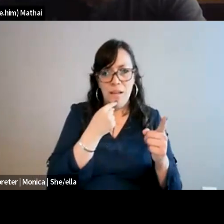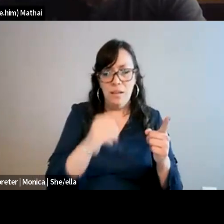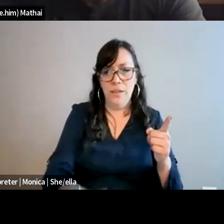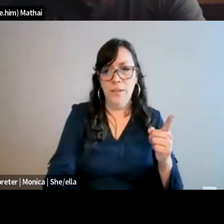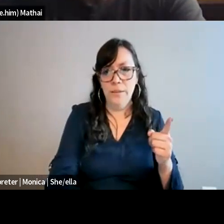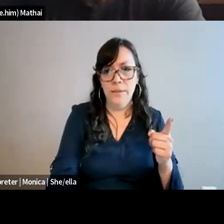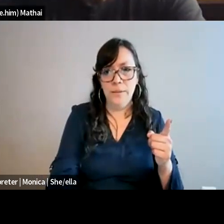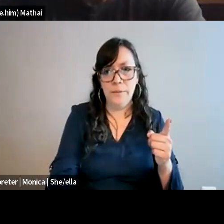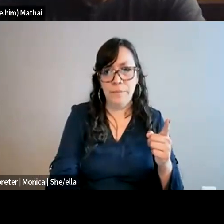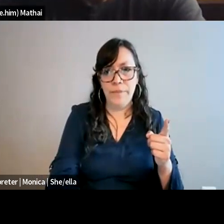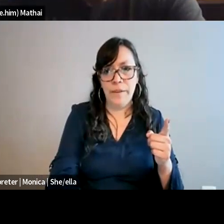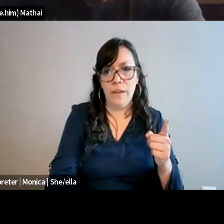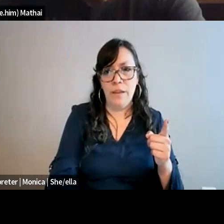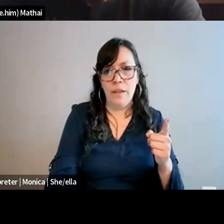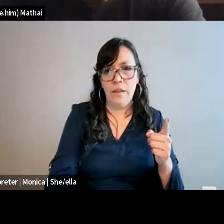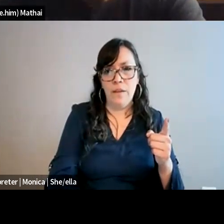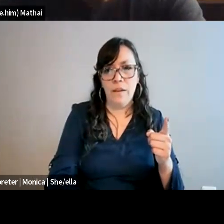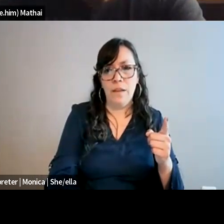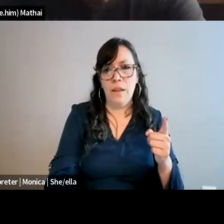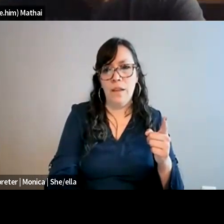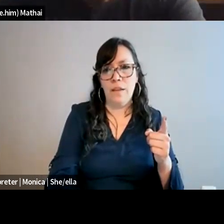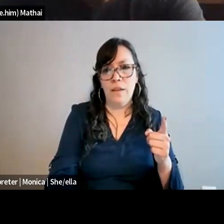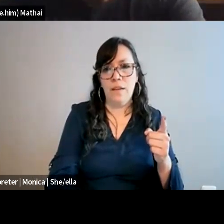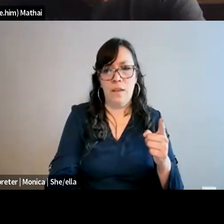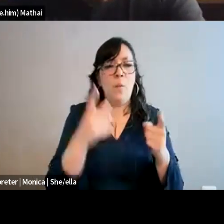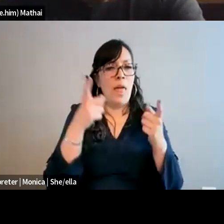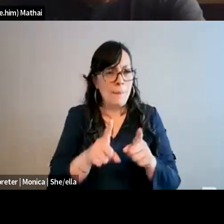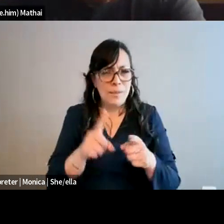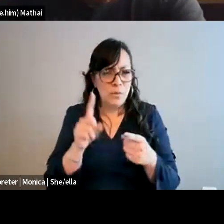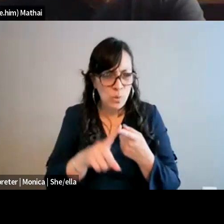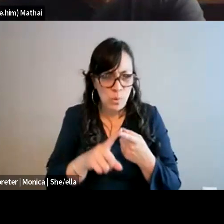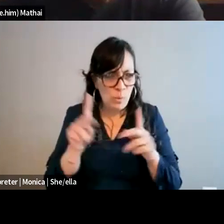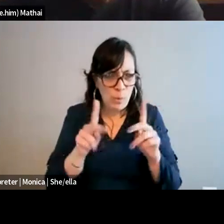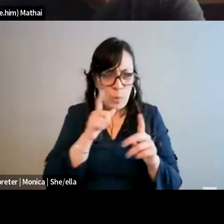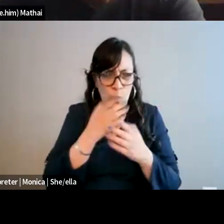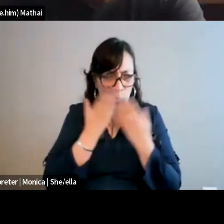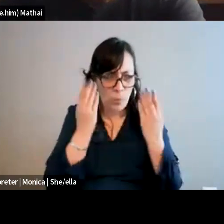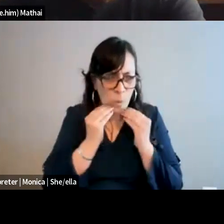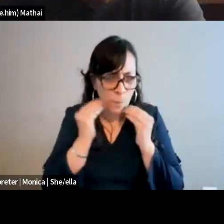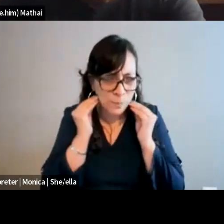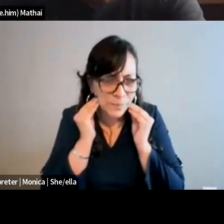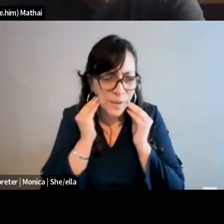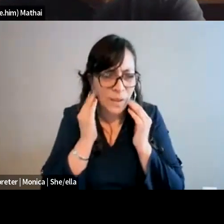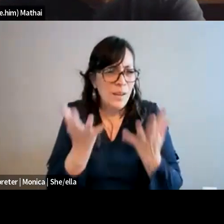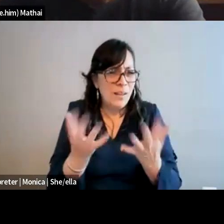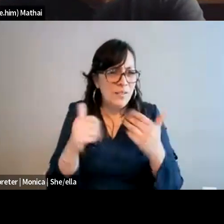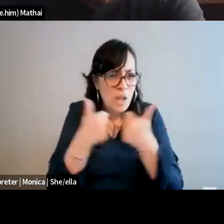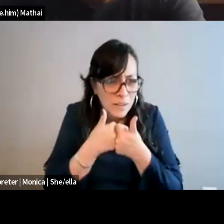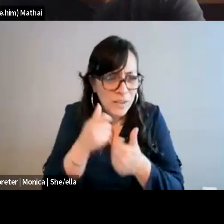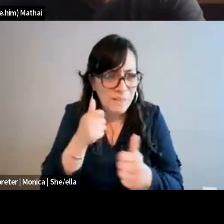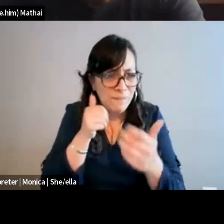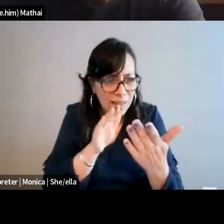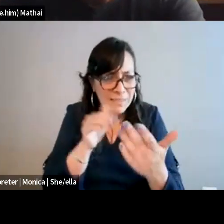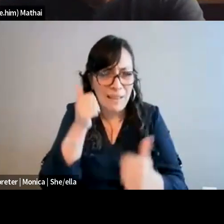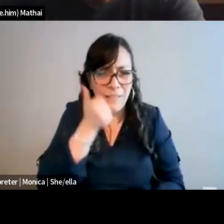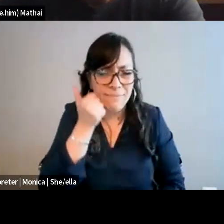the conditions of the unhoused populations and some of the challenges that they have to go through, and